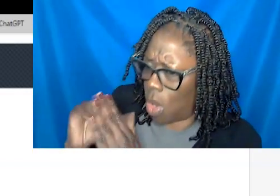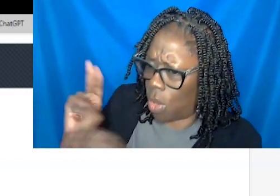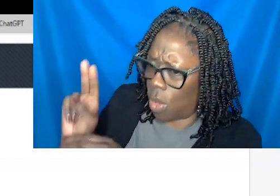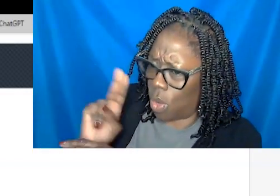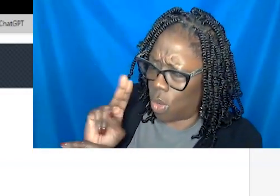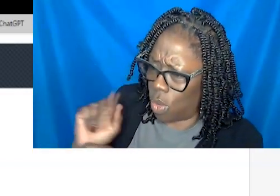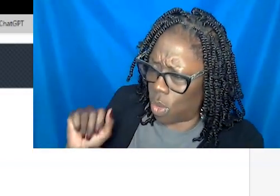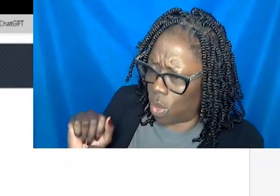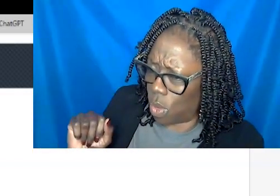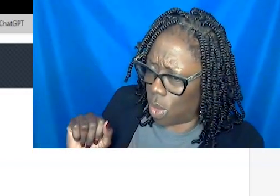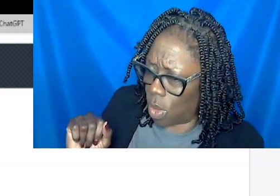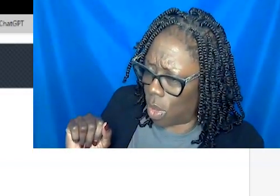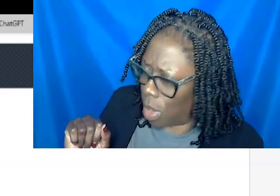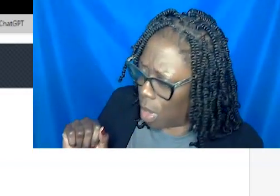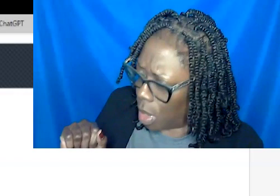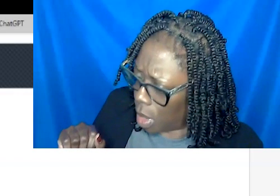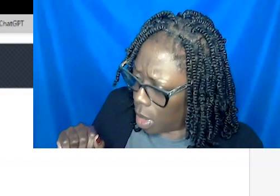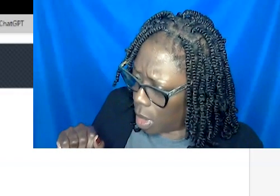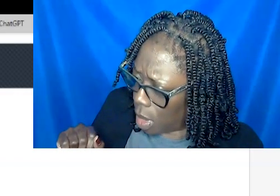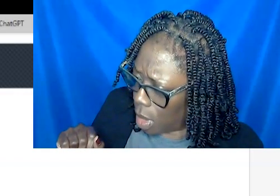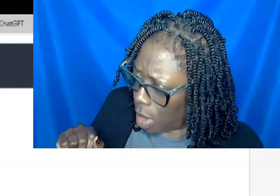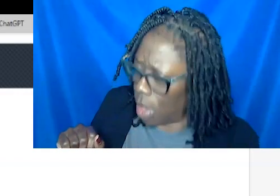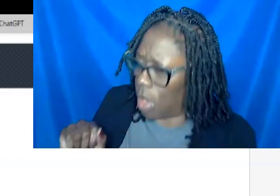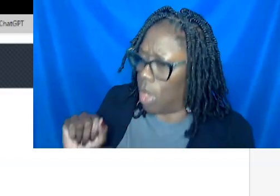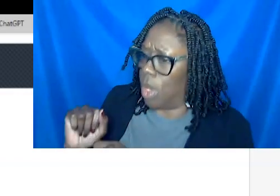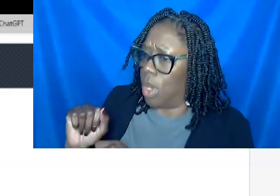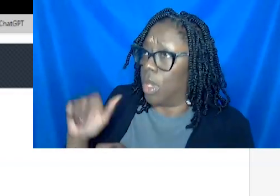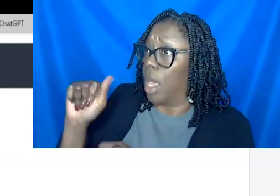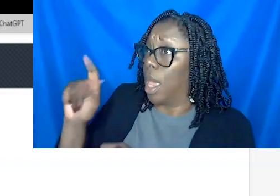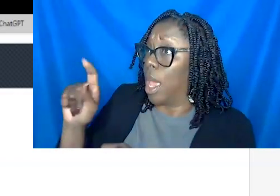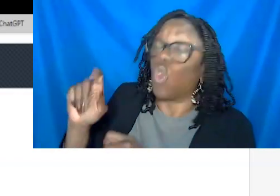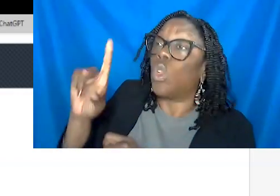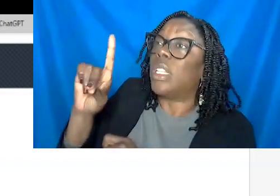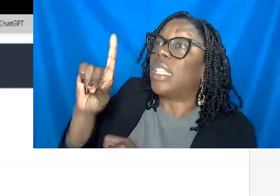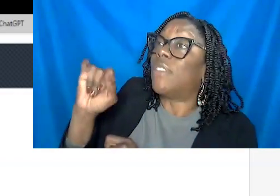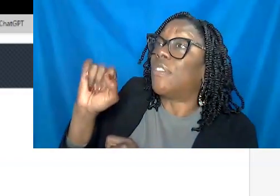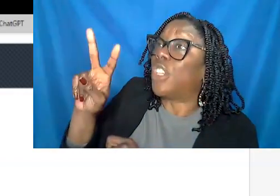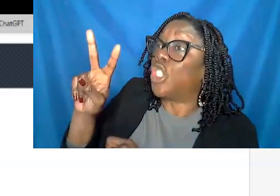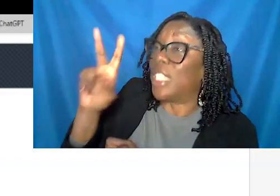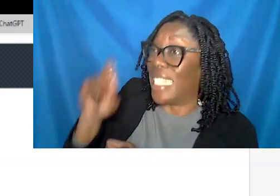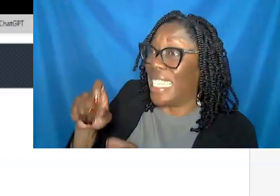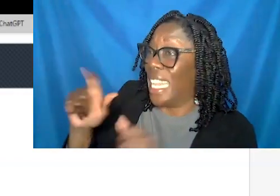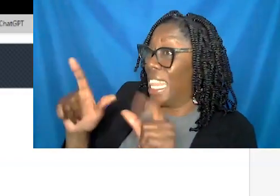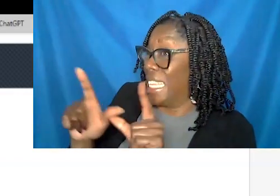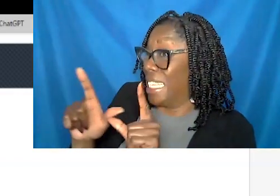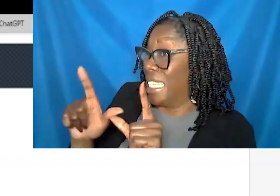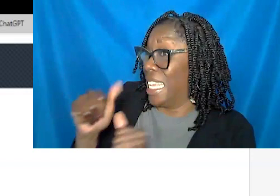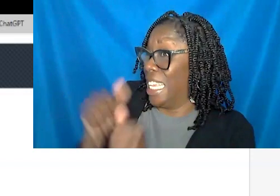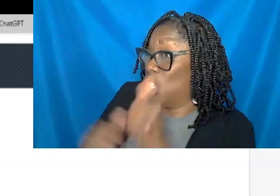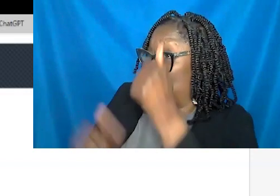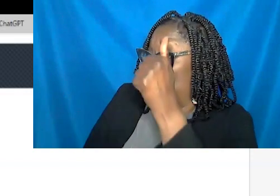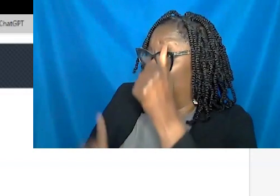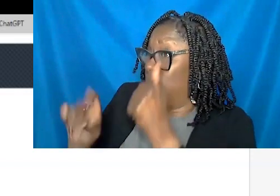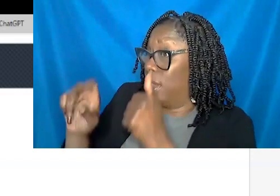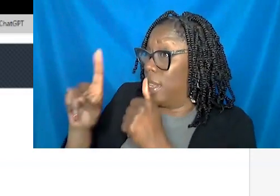is get division level licenses for a division user that various people could use. I don't know if multiple logons are capable